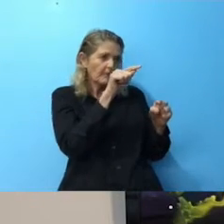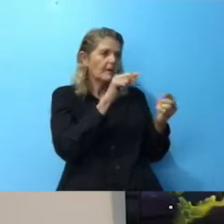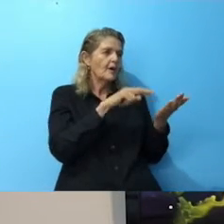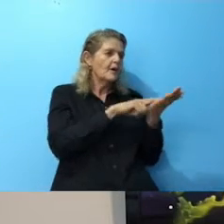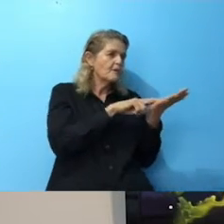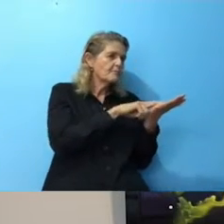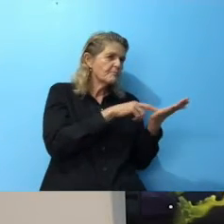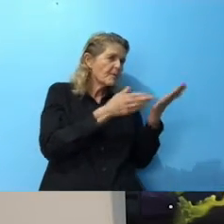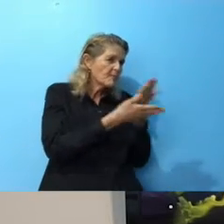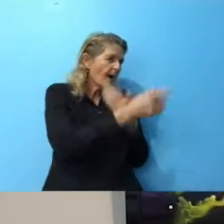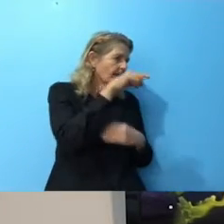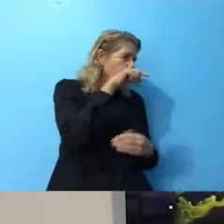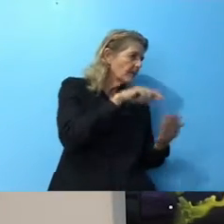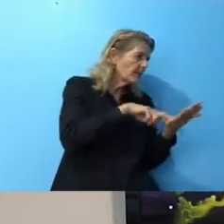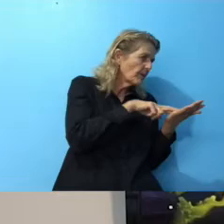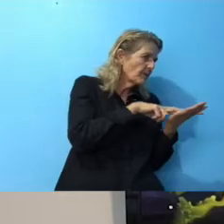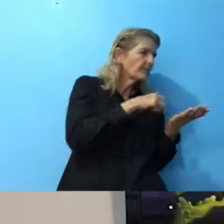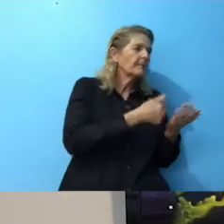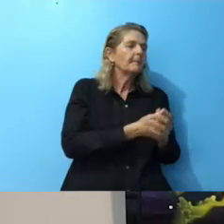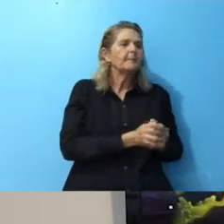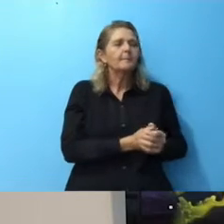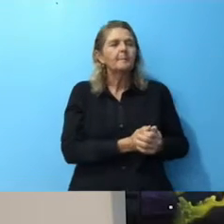bit of purple under our purple.